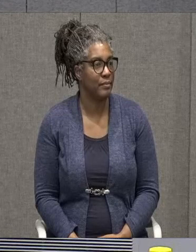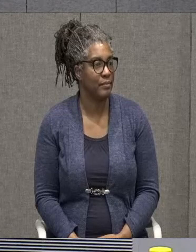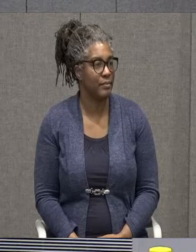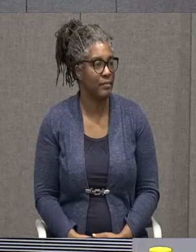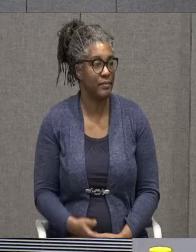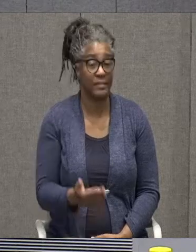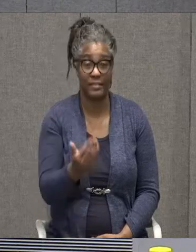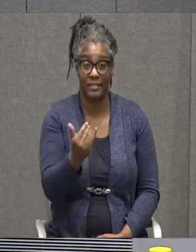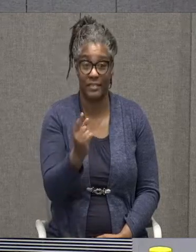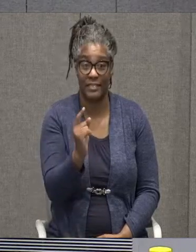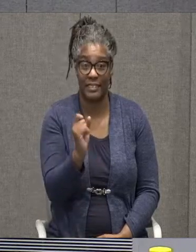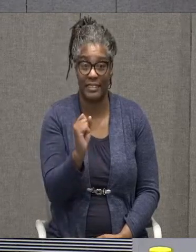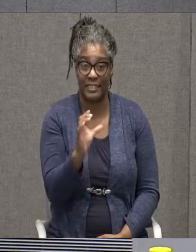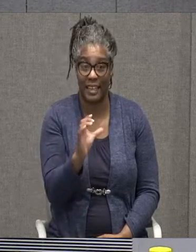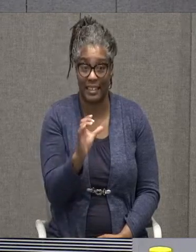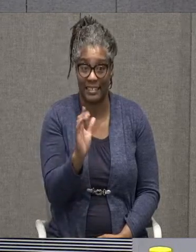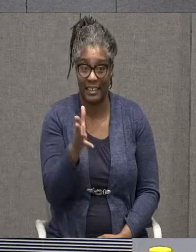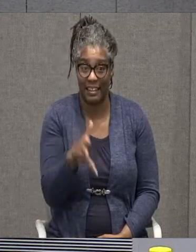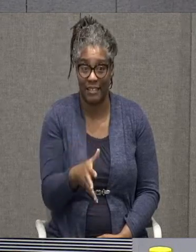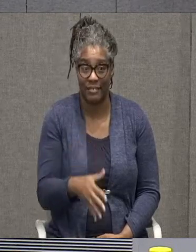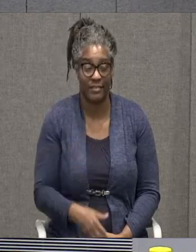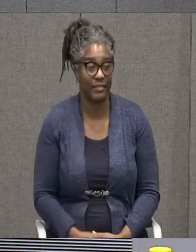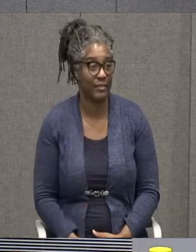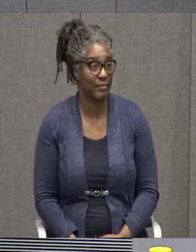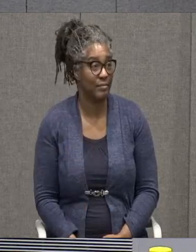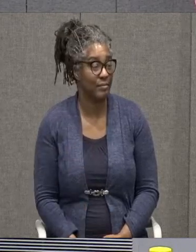15 seconds left.